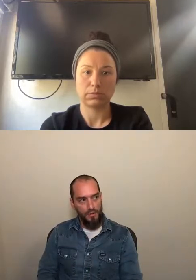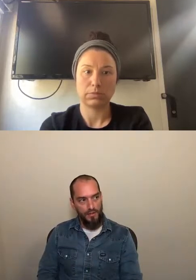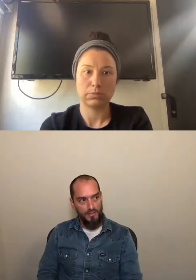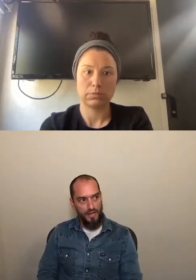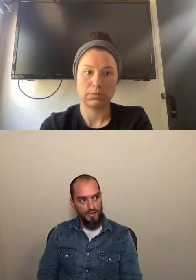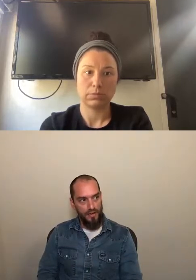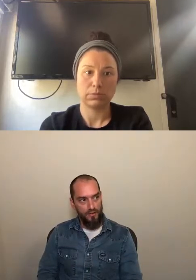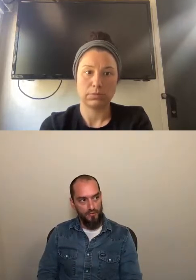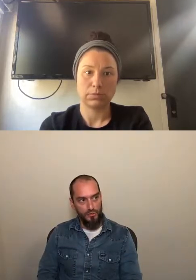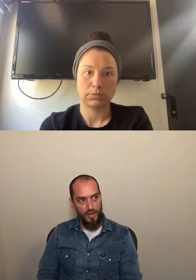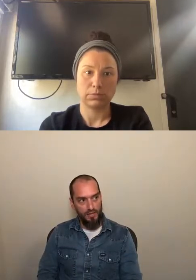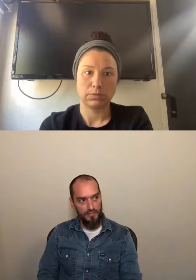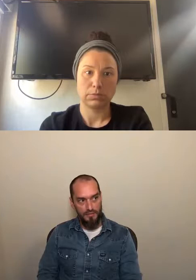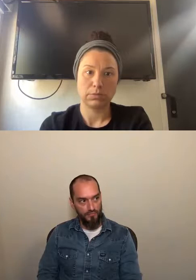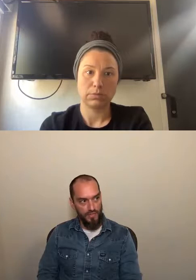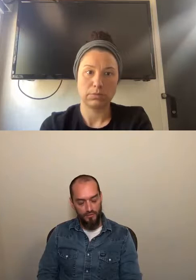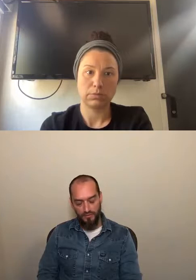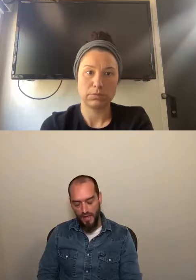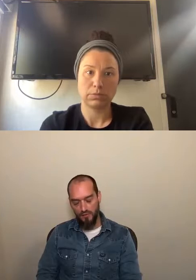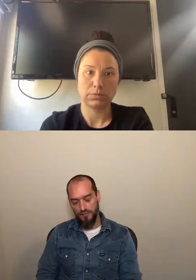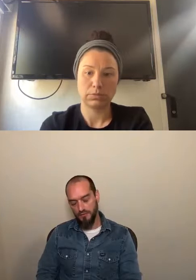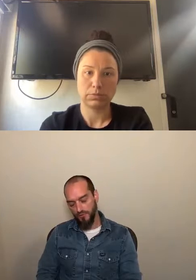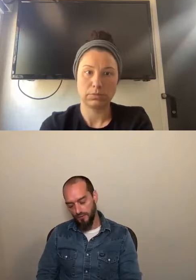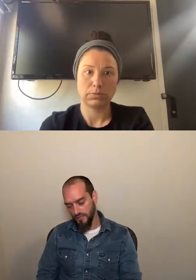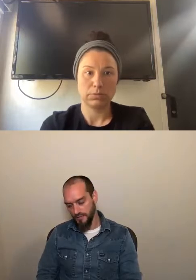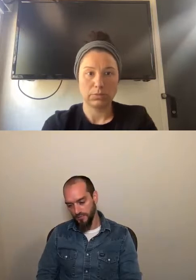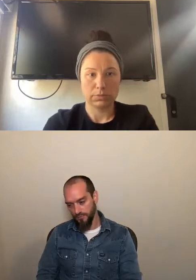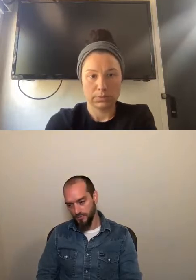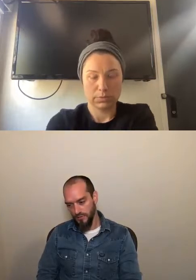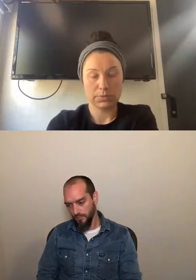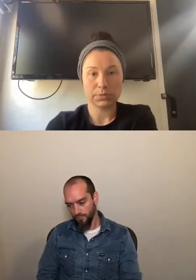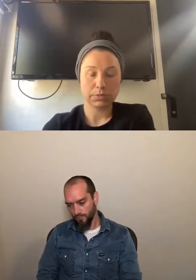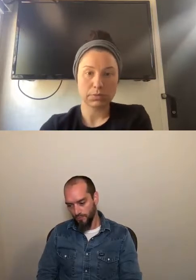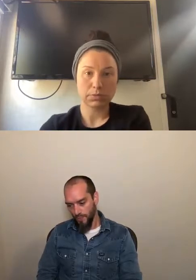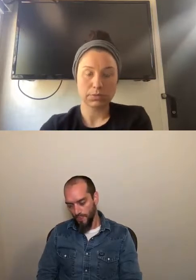I'm not going to say I can count it on two hands because I've taken thousands of outside samples,